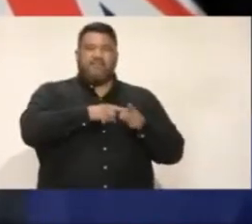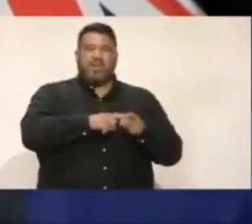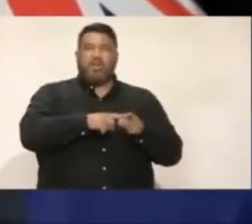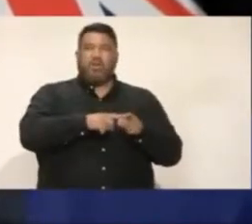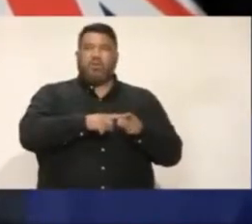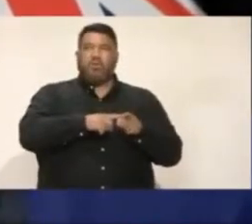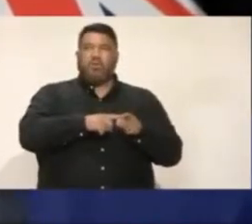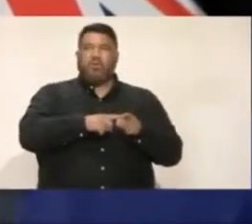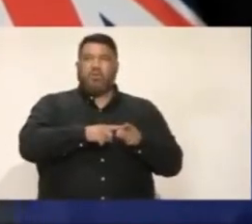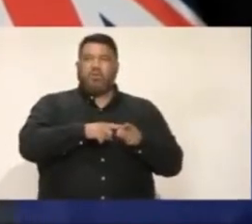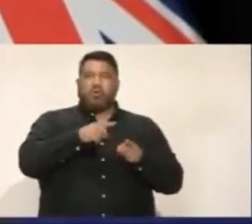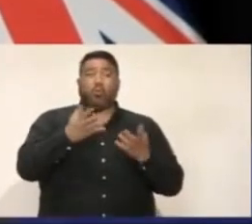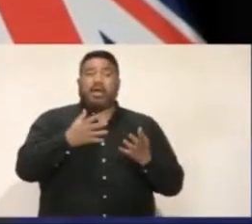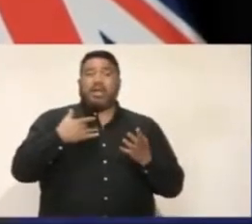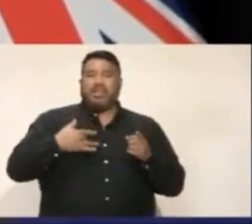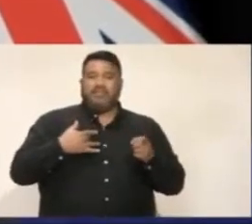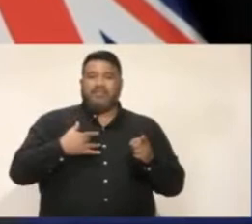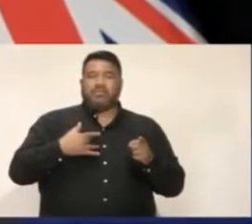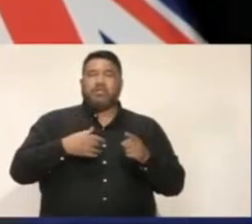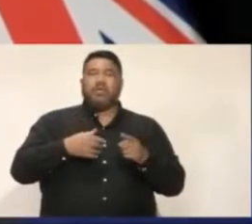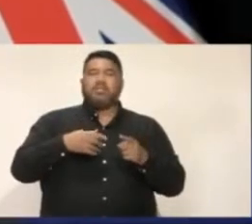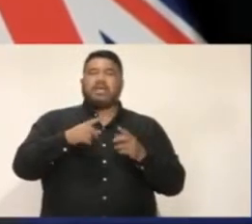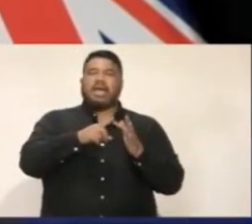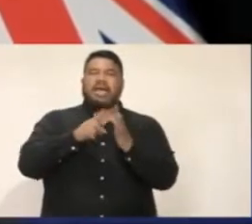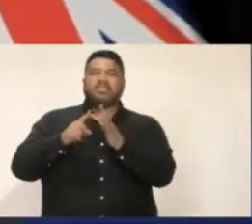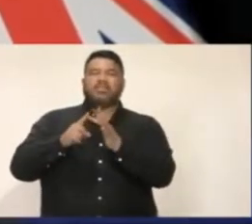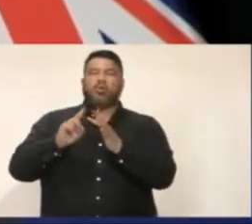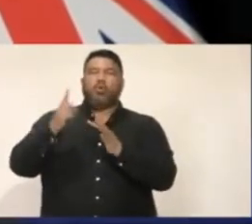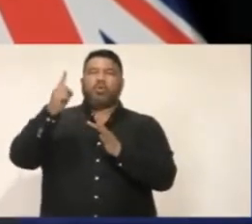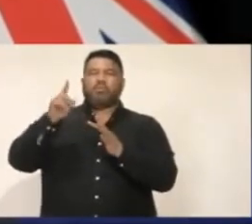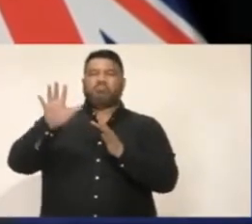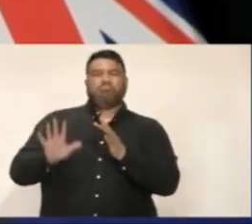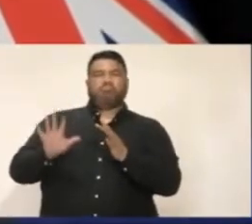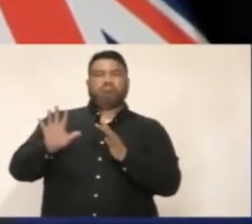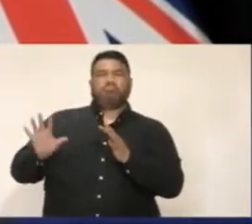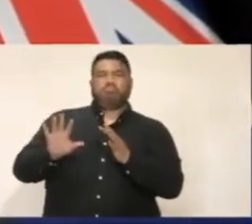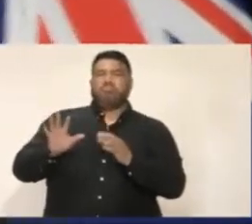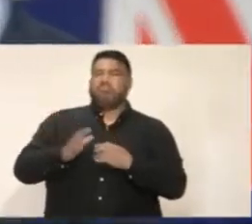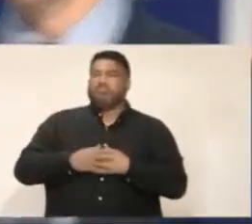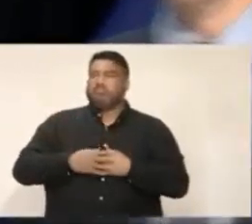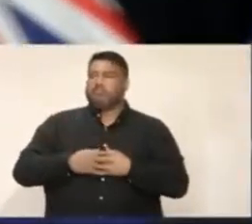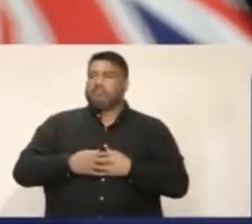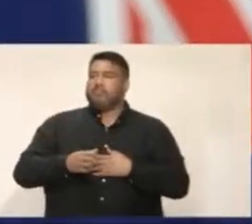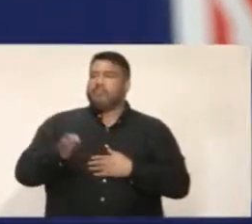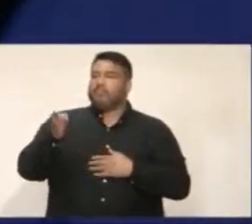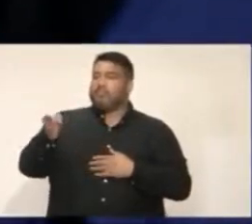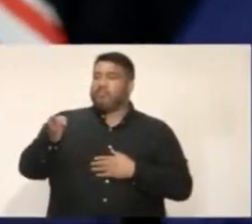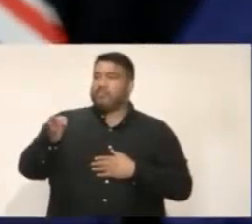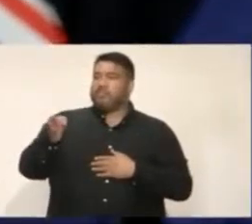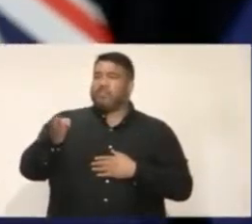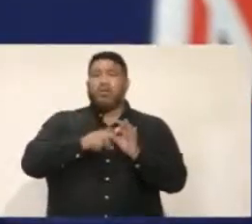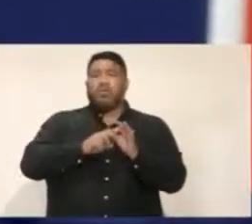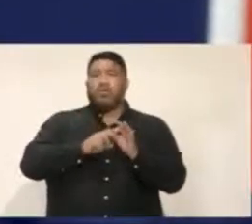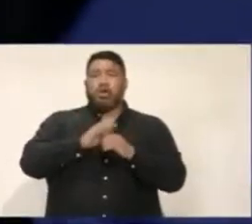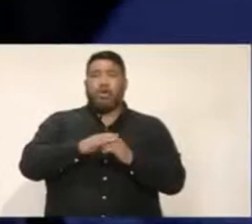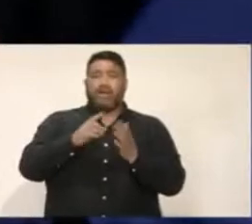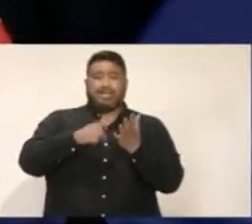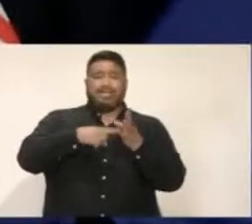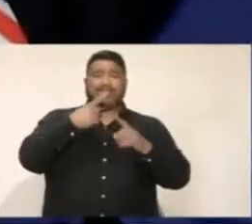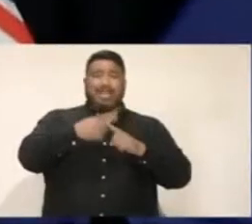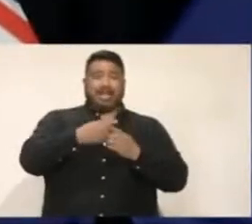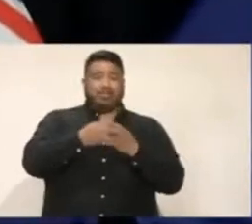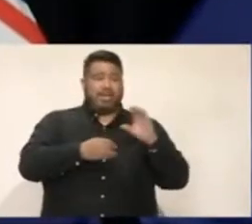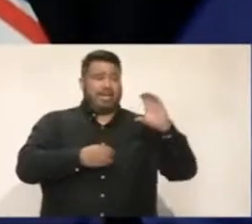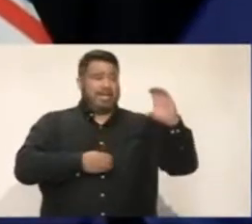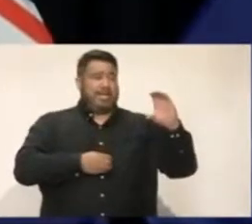East Auckland. yeah. So you're I'll concerned come about to the... Gina, Thomas. Is it fair that taxpayer money is going into a Labour Party